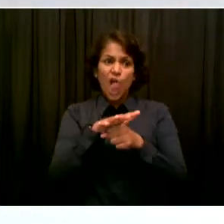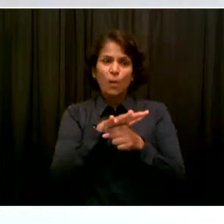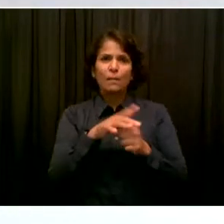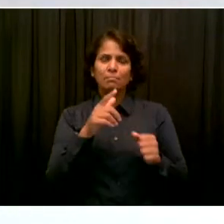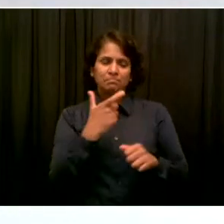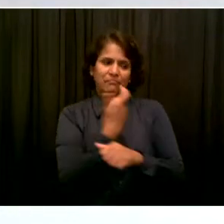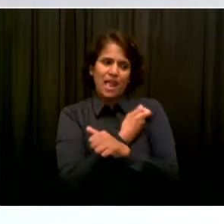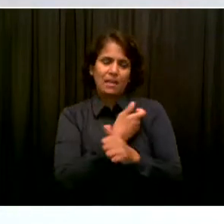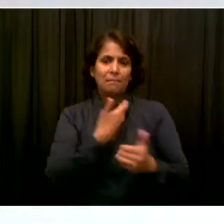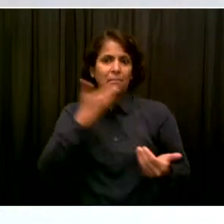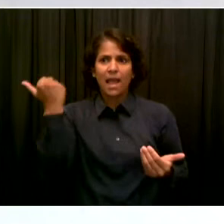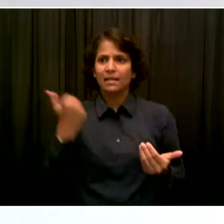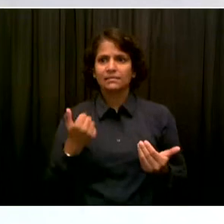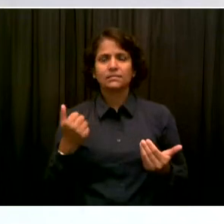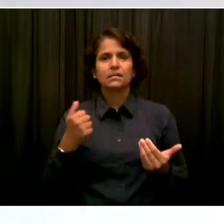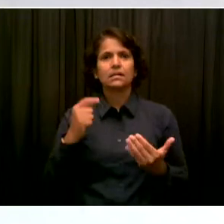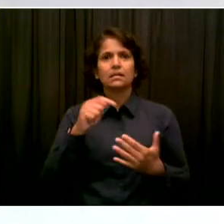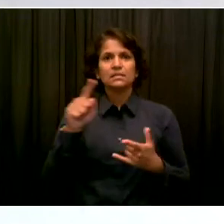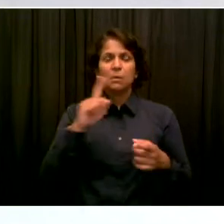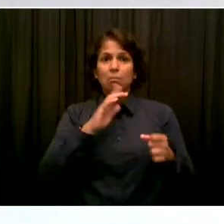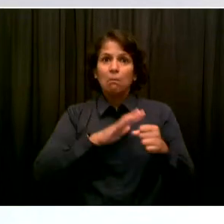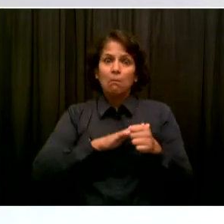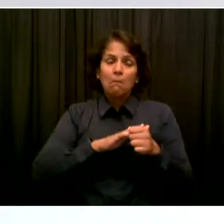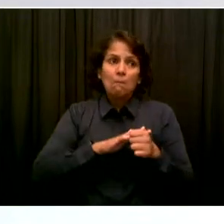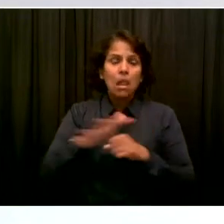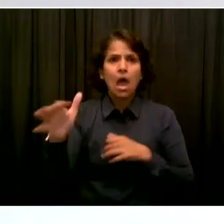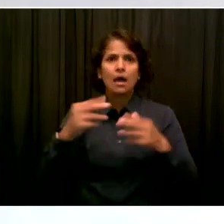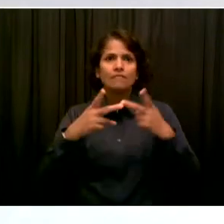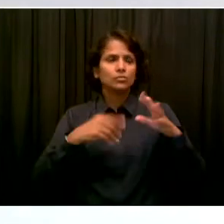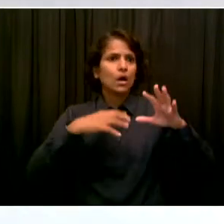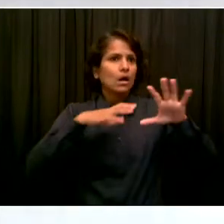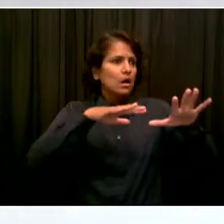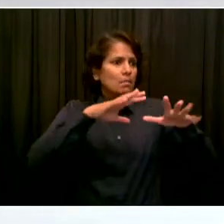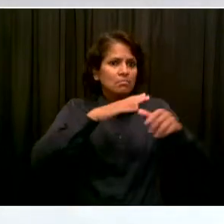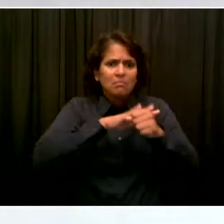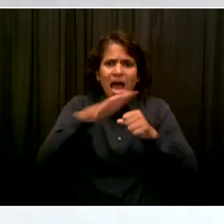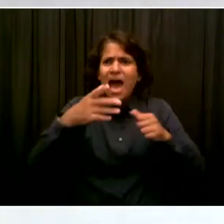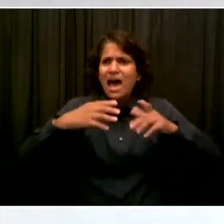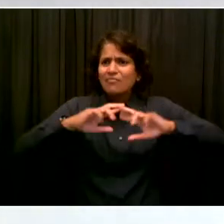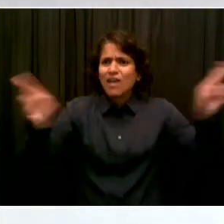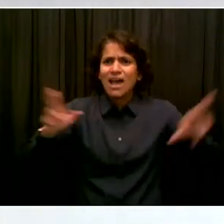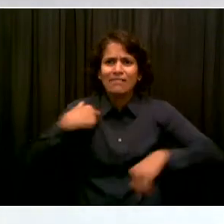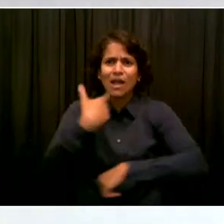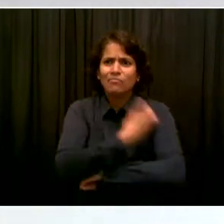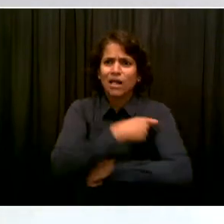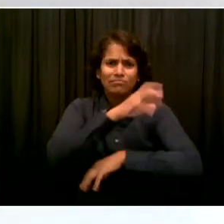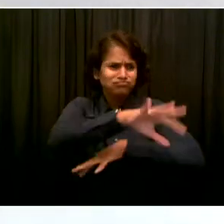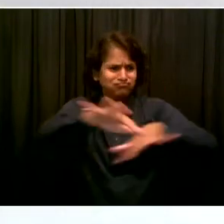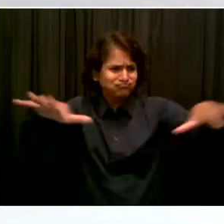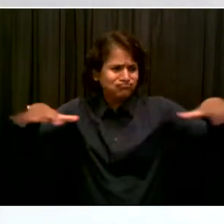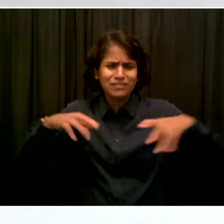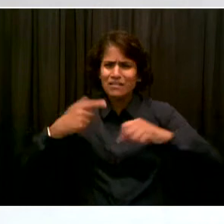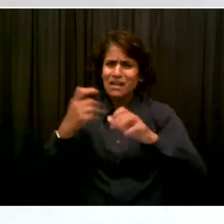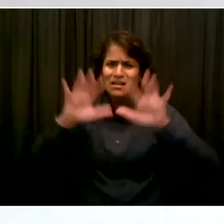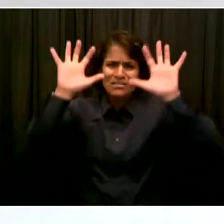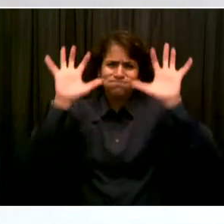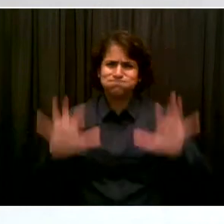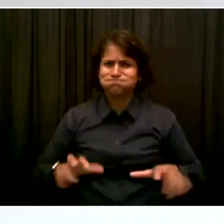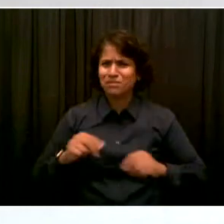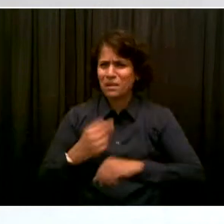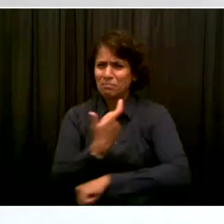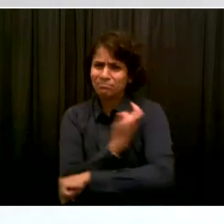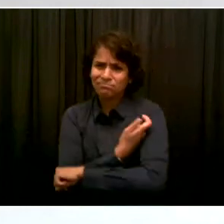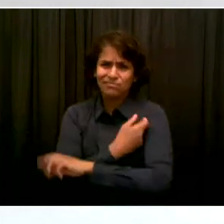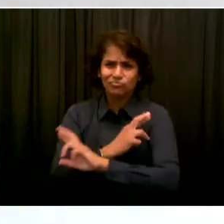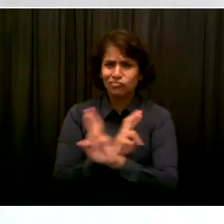and we have enough vaccine and enough personnel. But as you and Dr. Choksi have said, we wouldn't hesitate if we